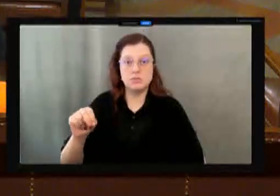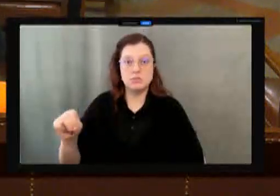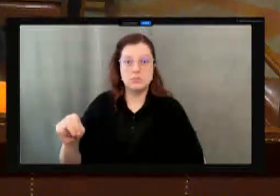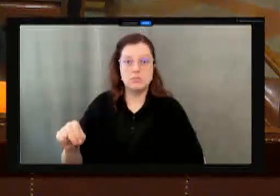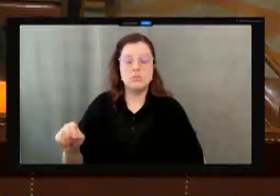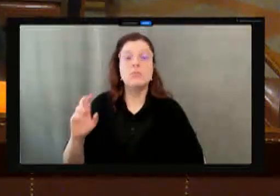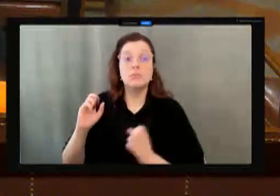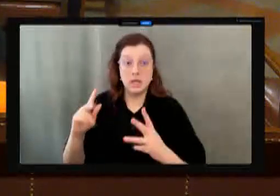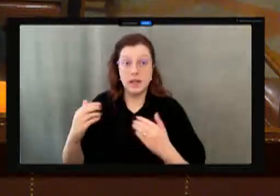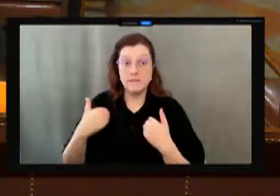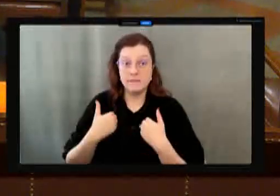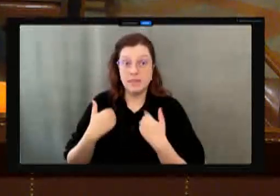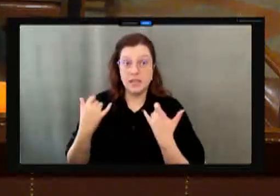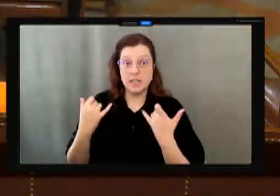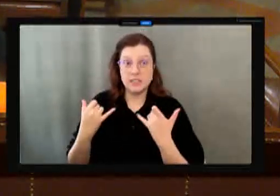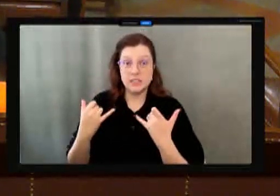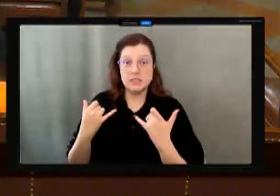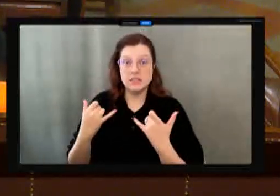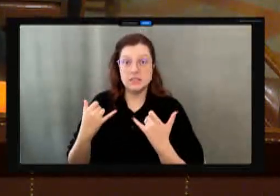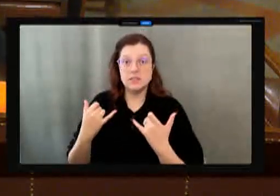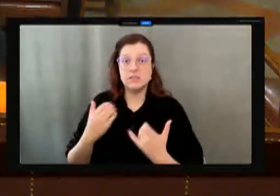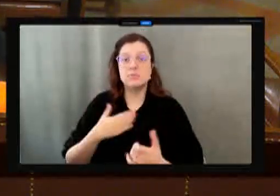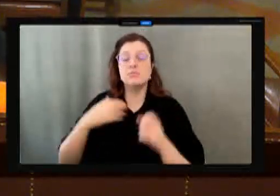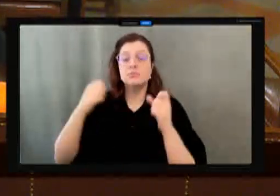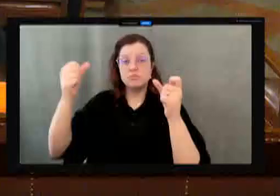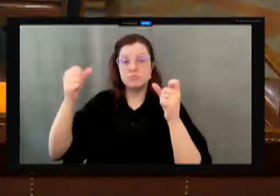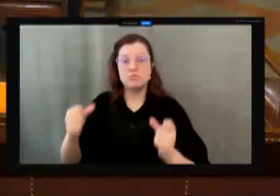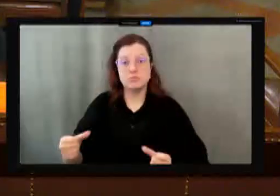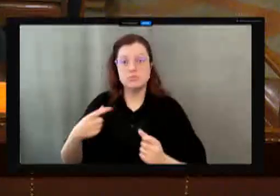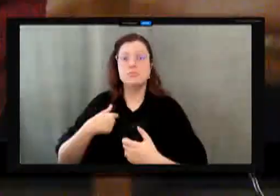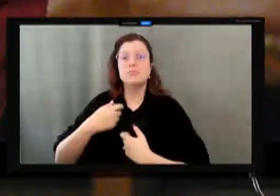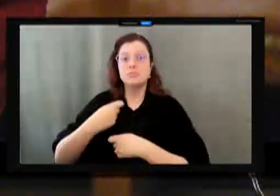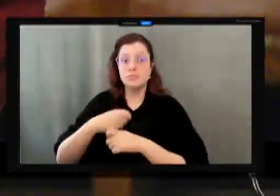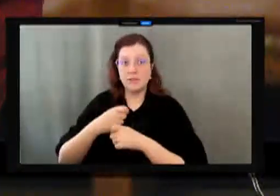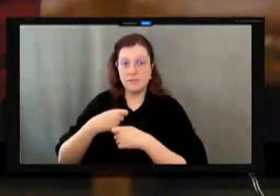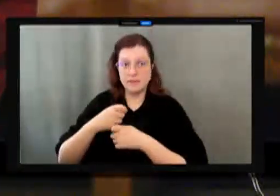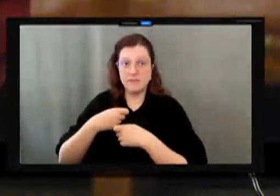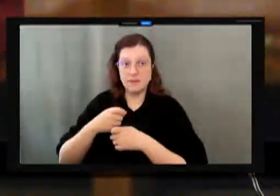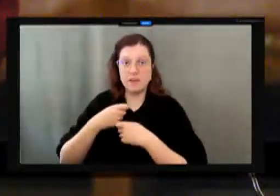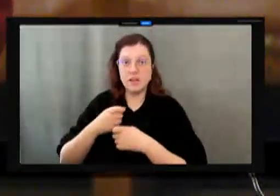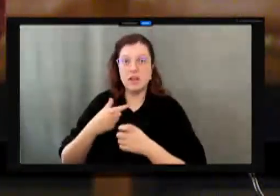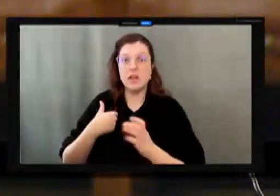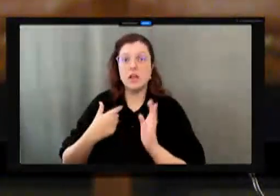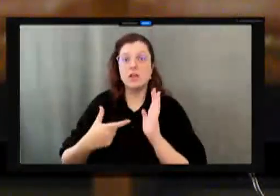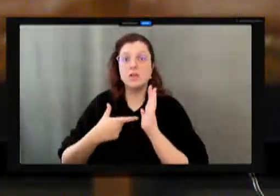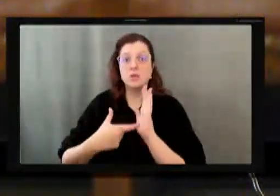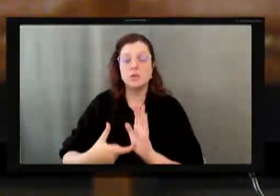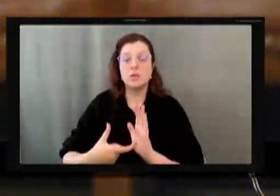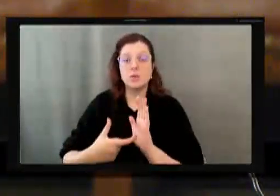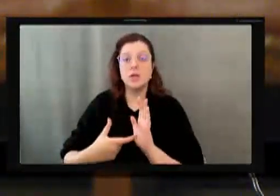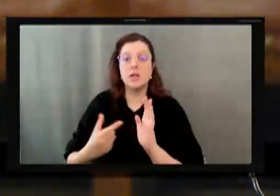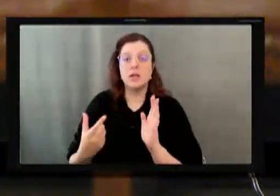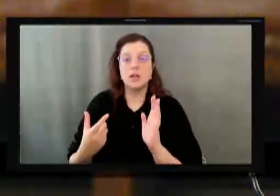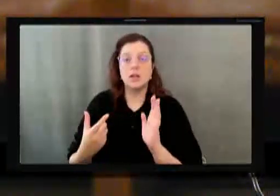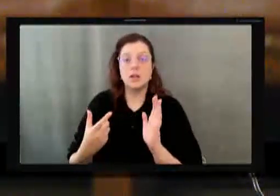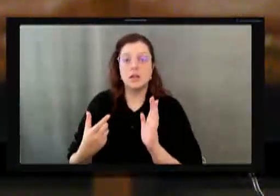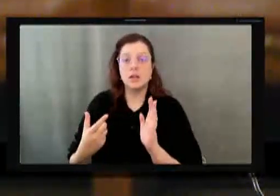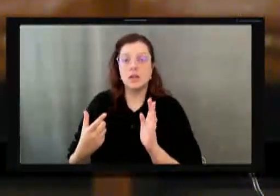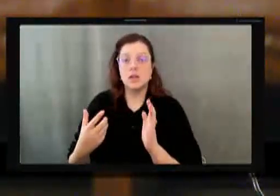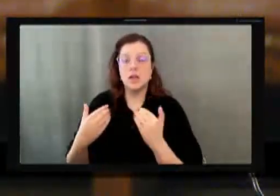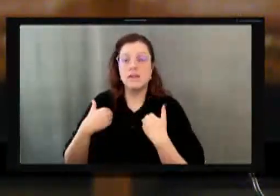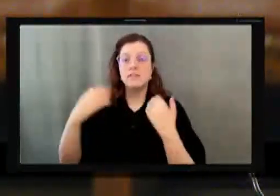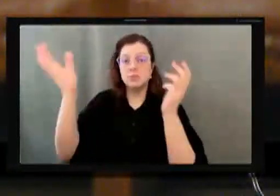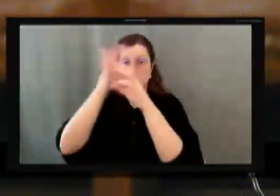I have these, my posters that I make. And I was showing here how you have the president,